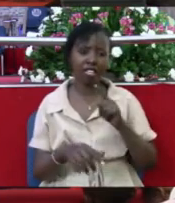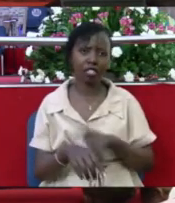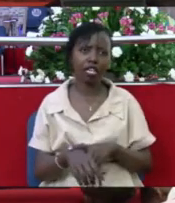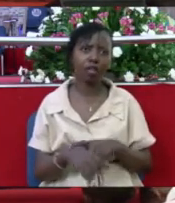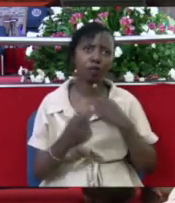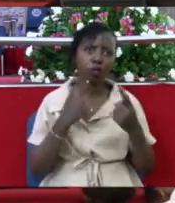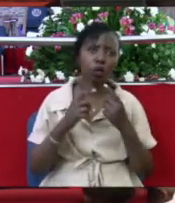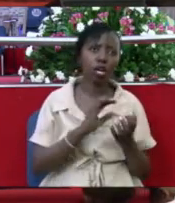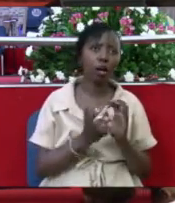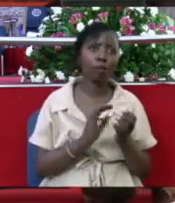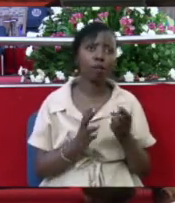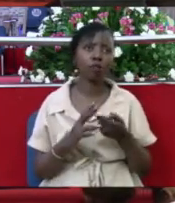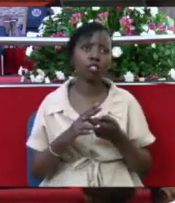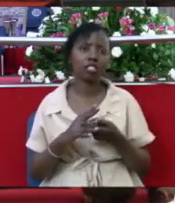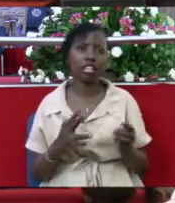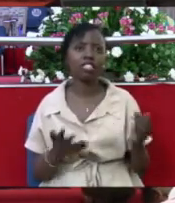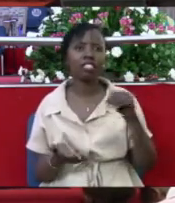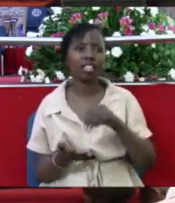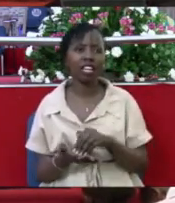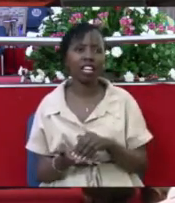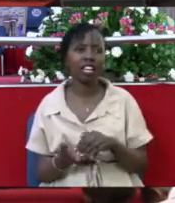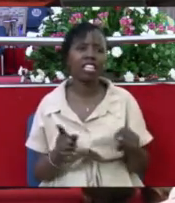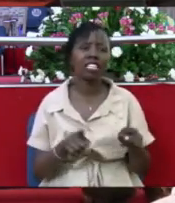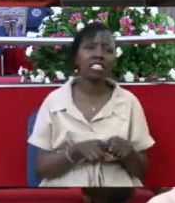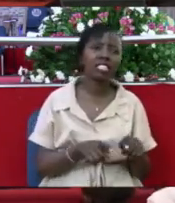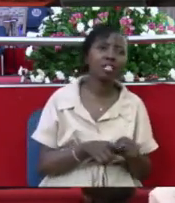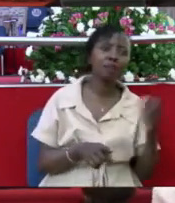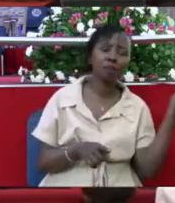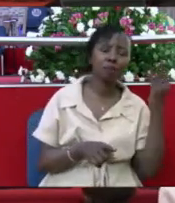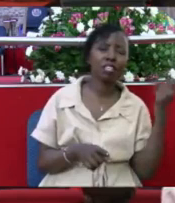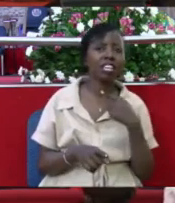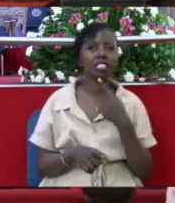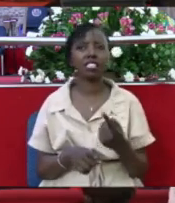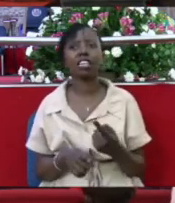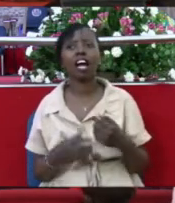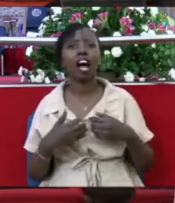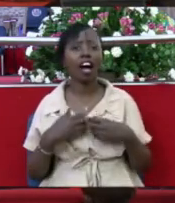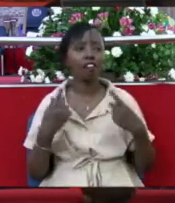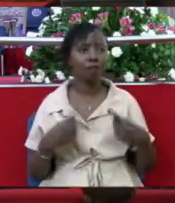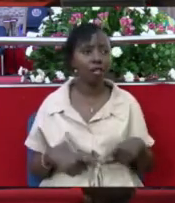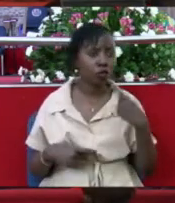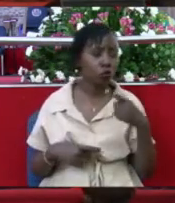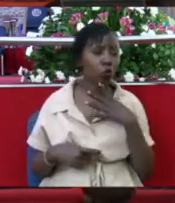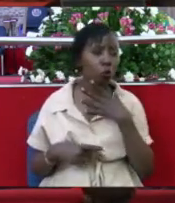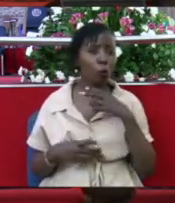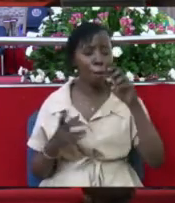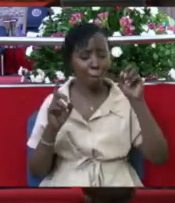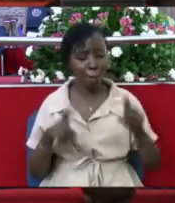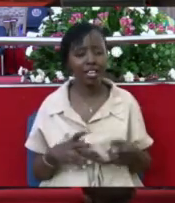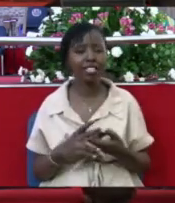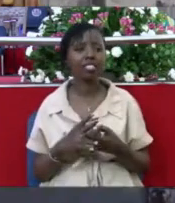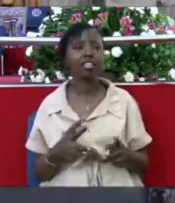restarting, as my sister said, there is someone who needs to start. And that